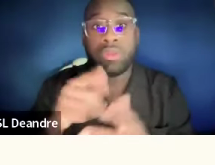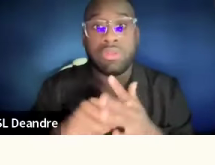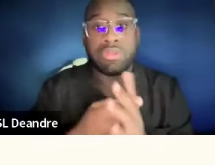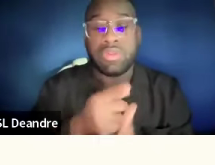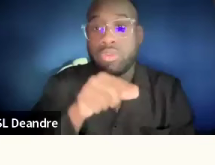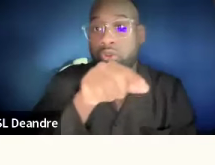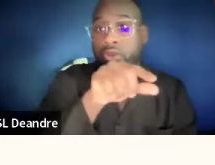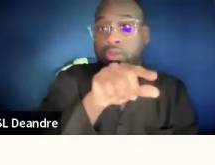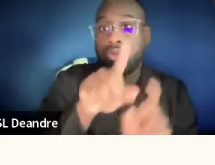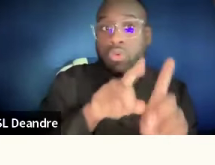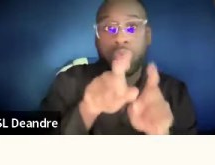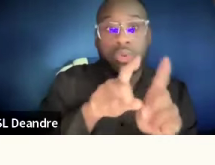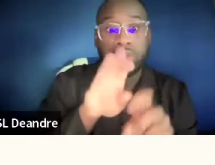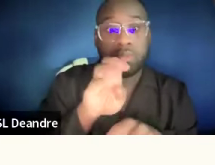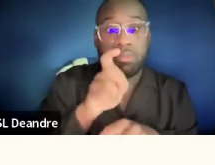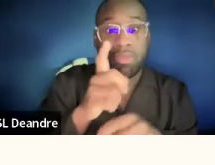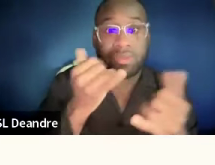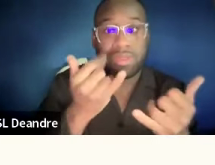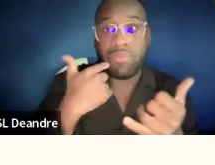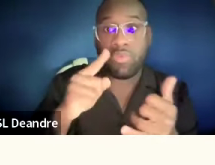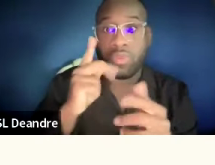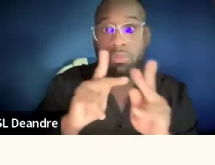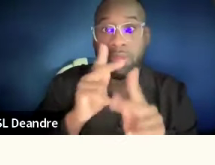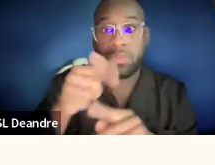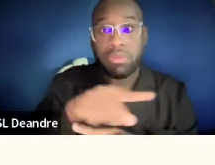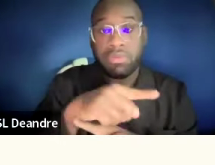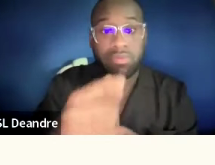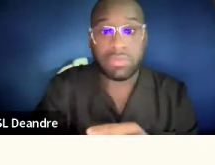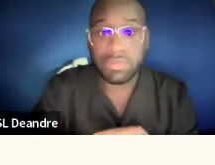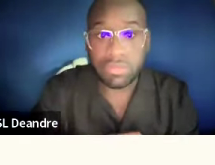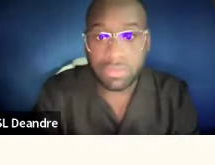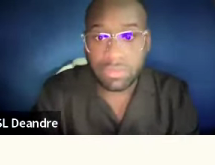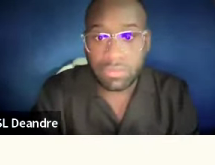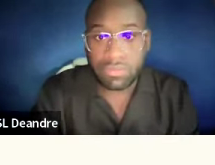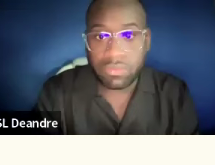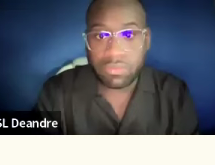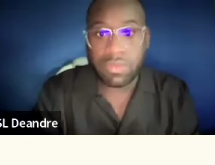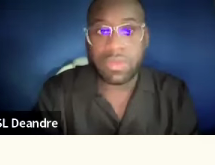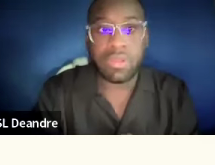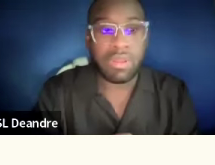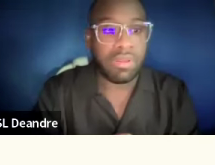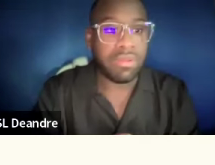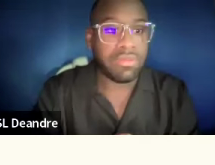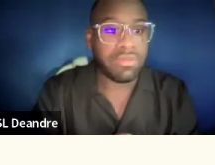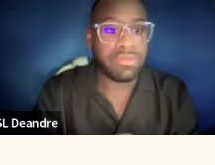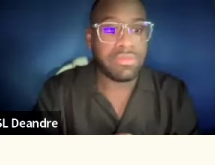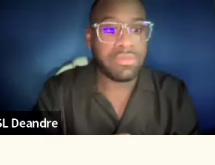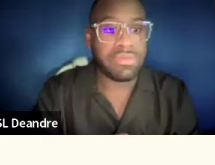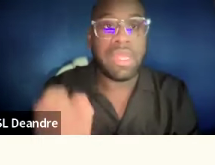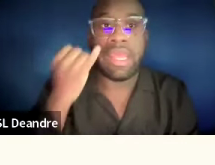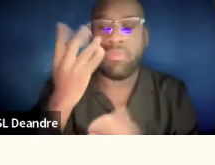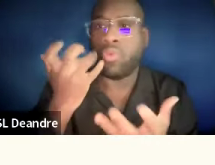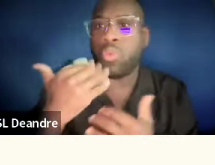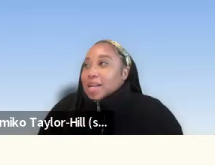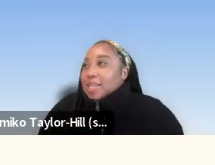Please, for our attendees, if any questions have came up, you want to hear more about what has